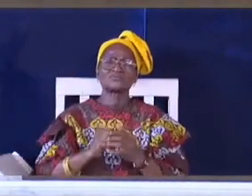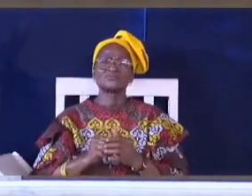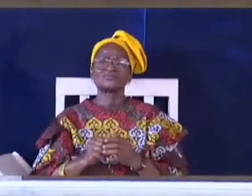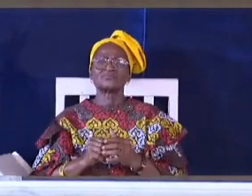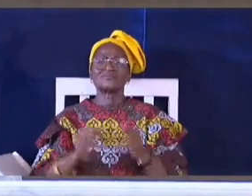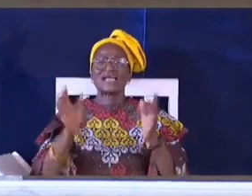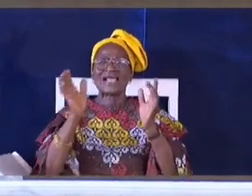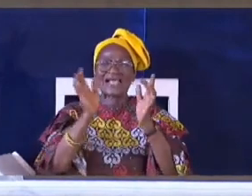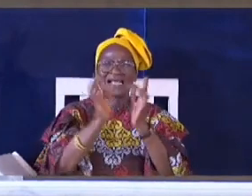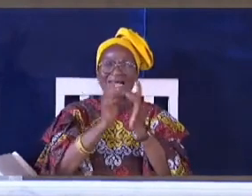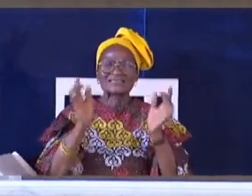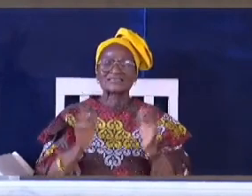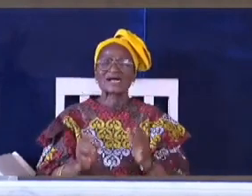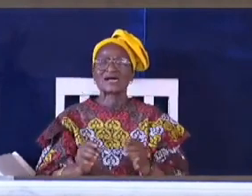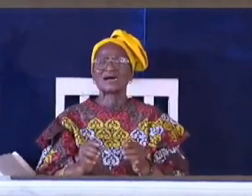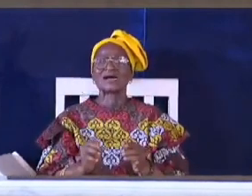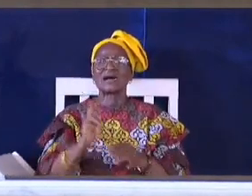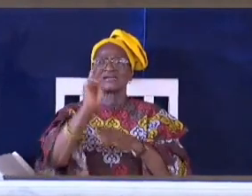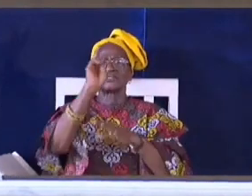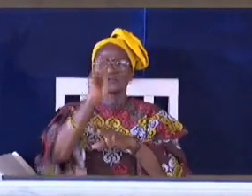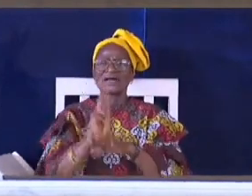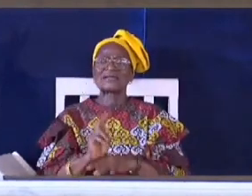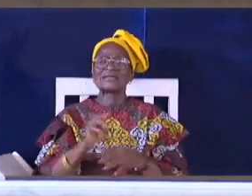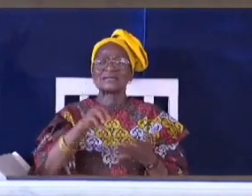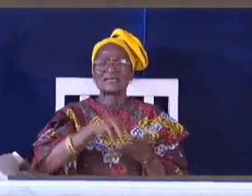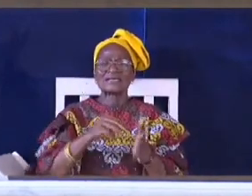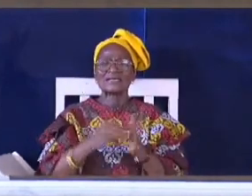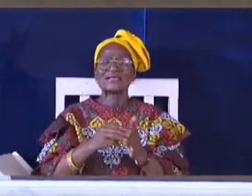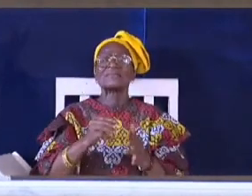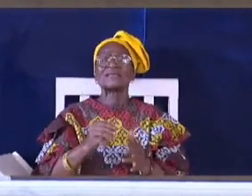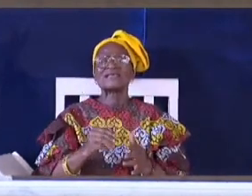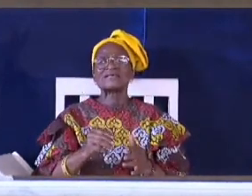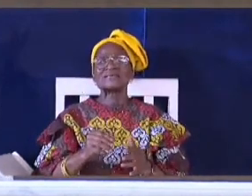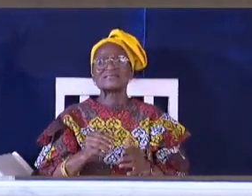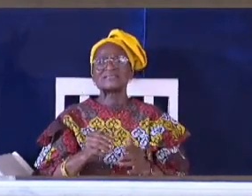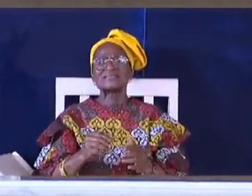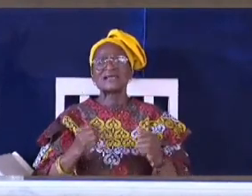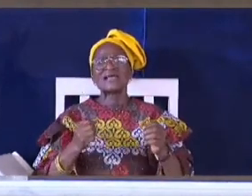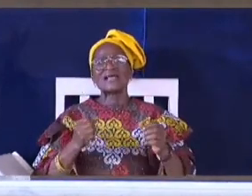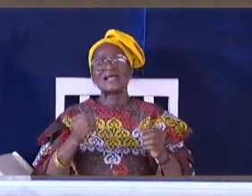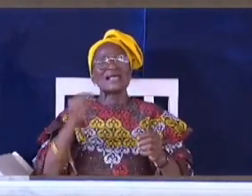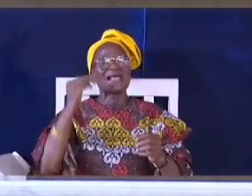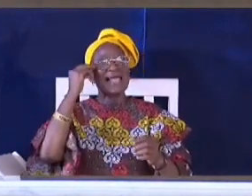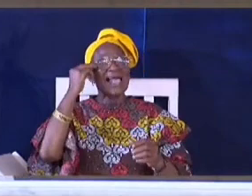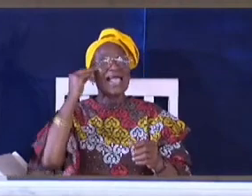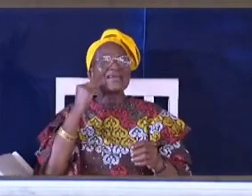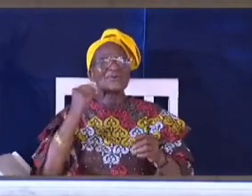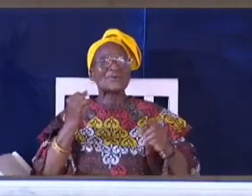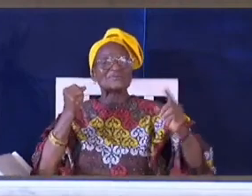A cut actually means head-on collision.